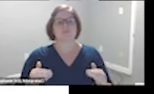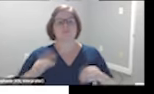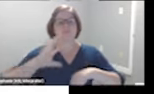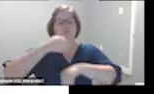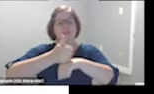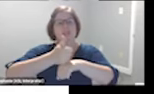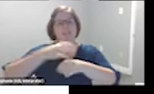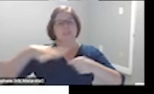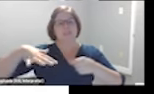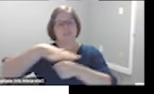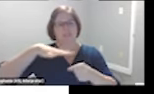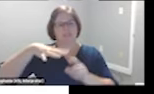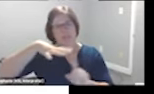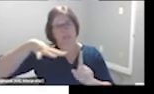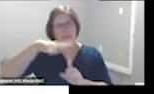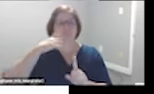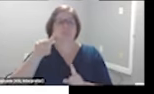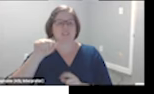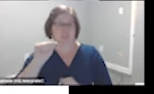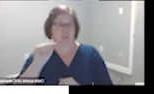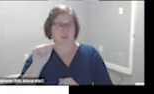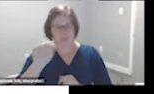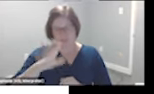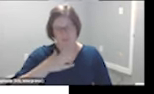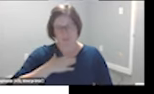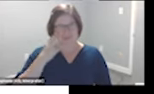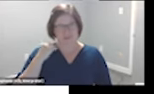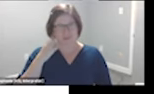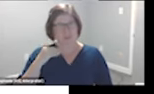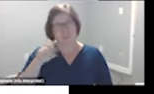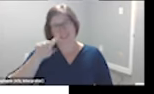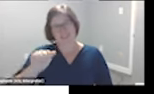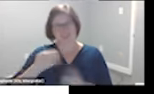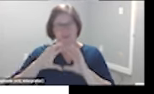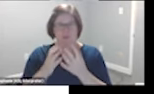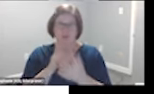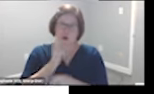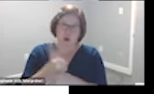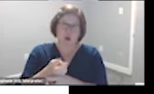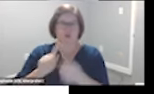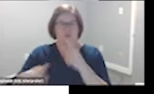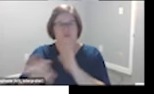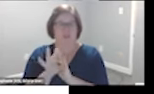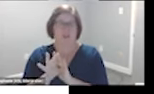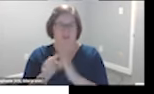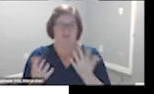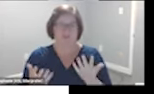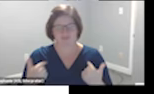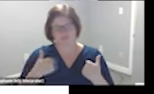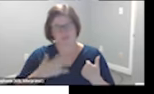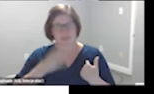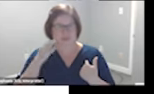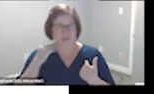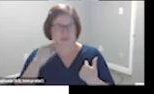personal experience, disability community groups are difficult to find at the institutions that I personally have attended.